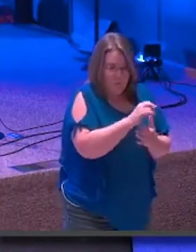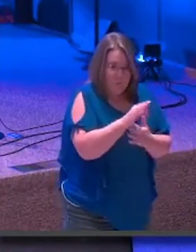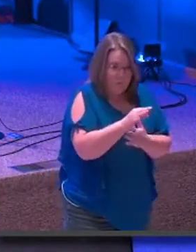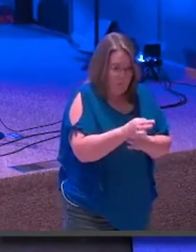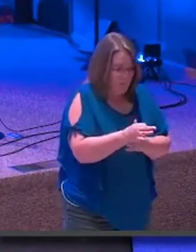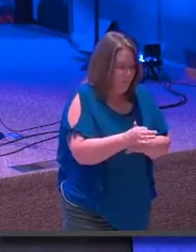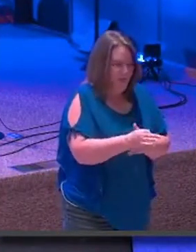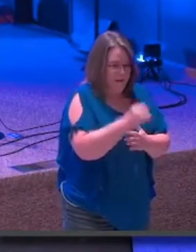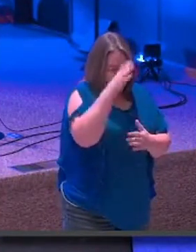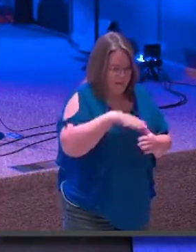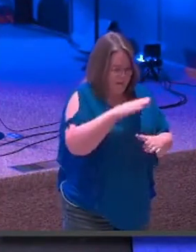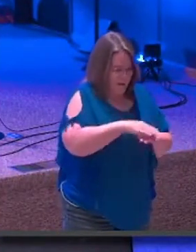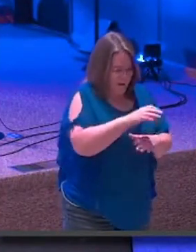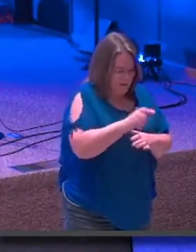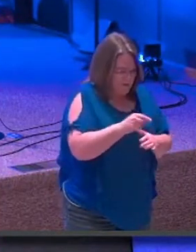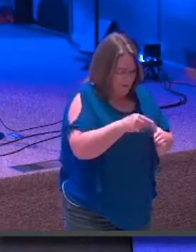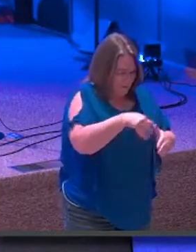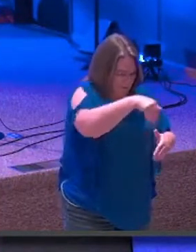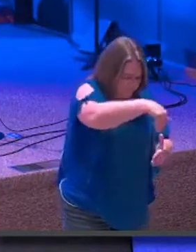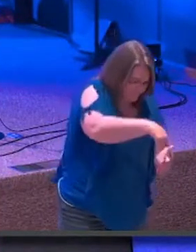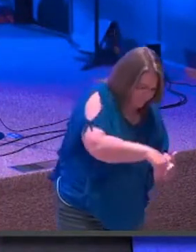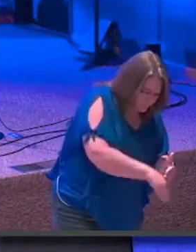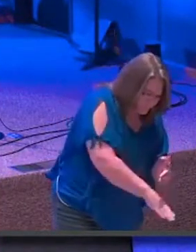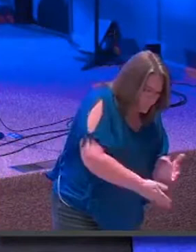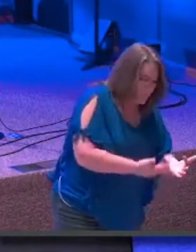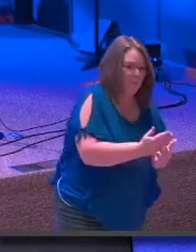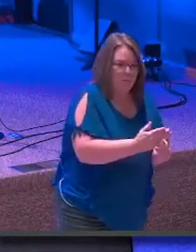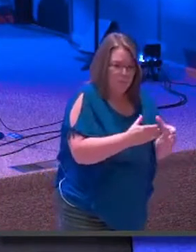mat right down in front of Jesus.